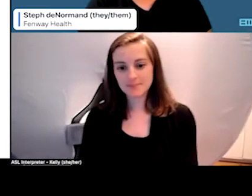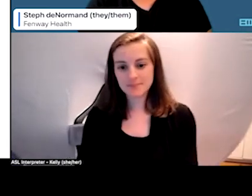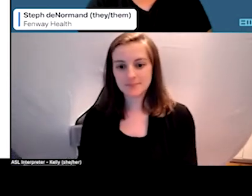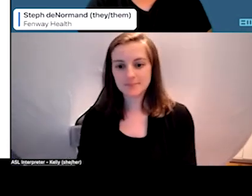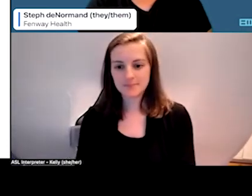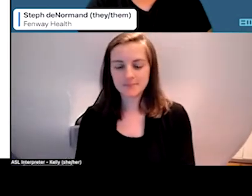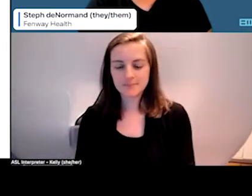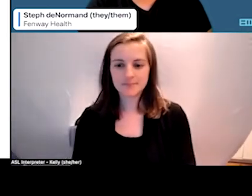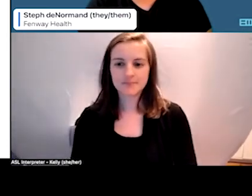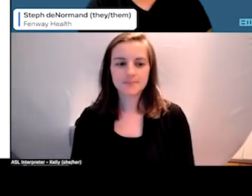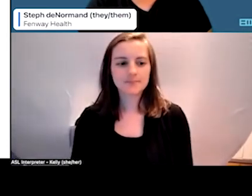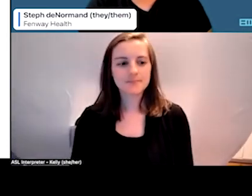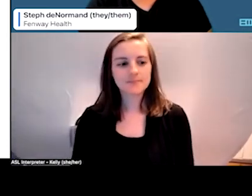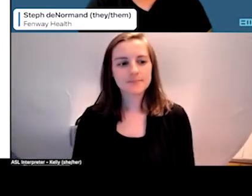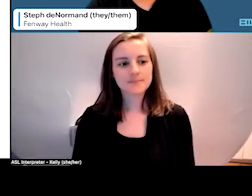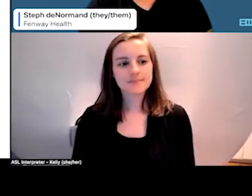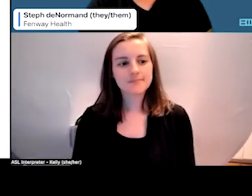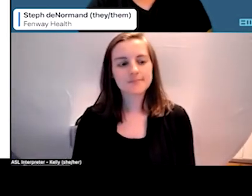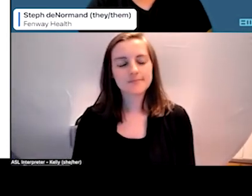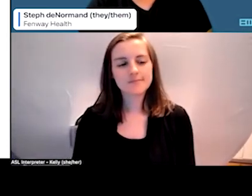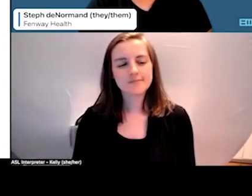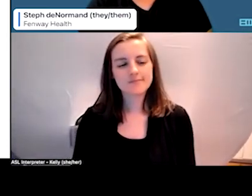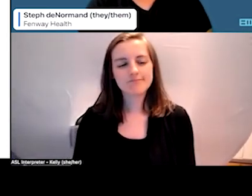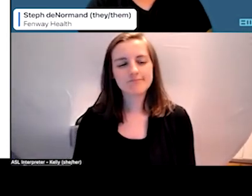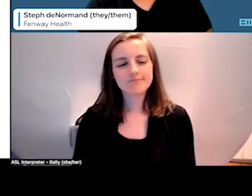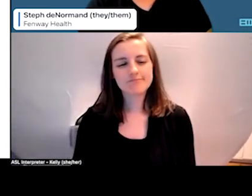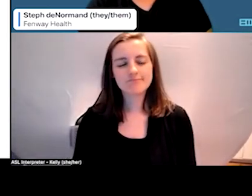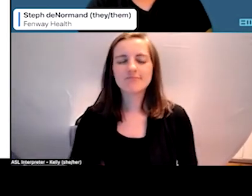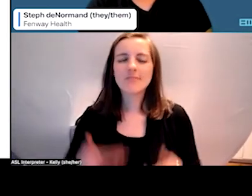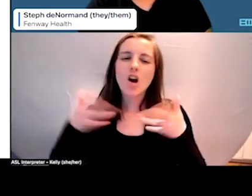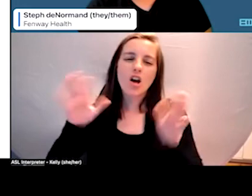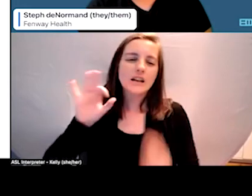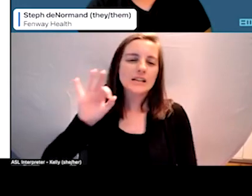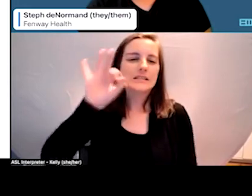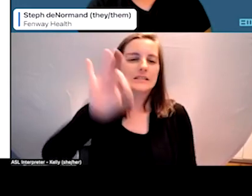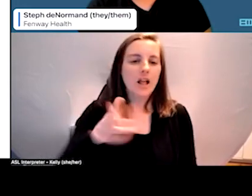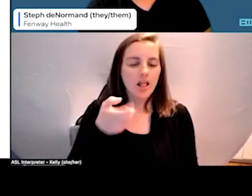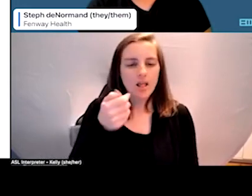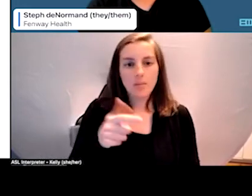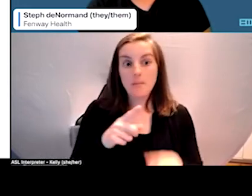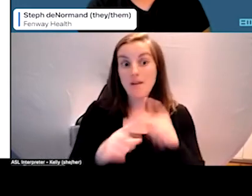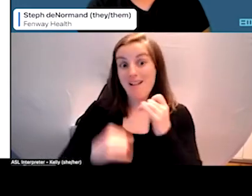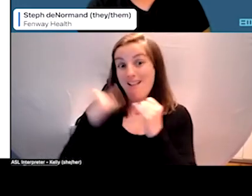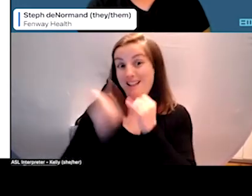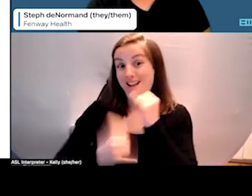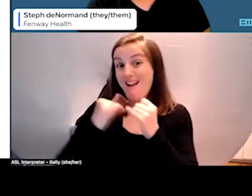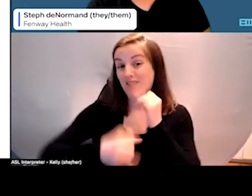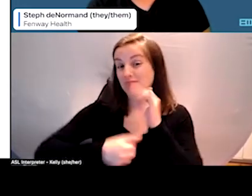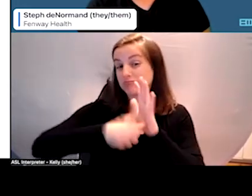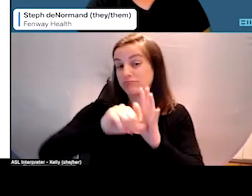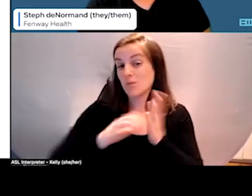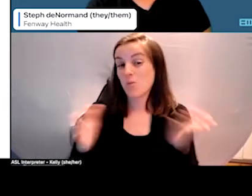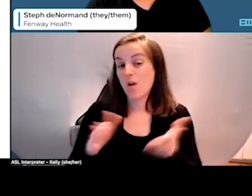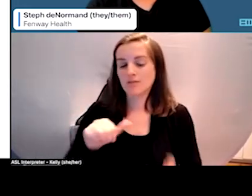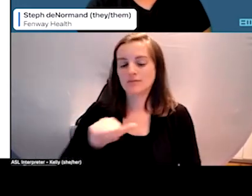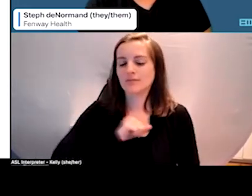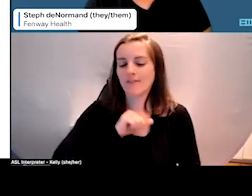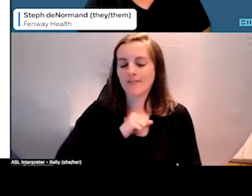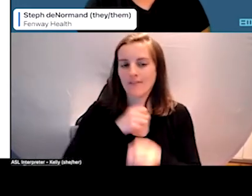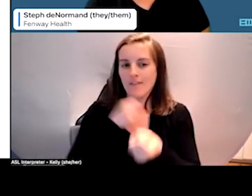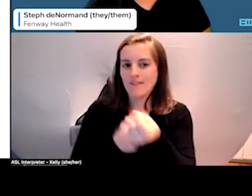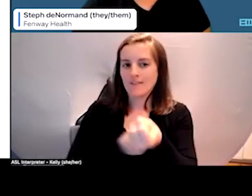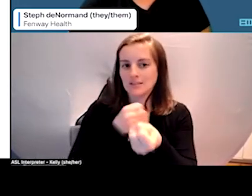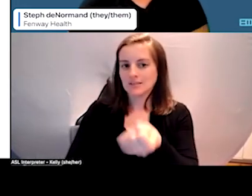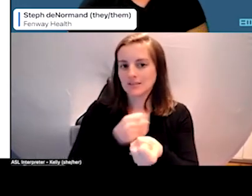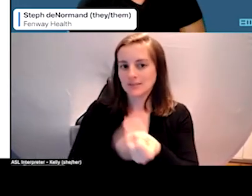And then that last piece, I kind of mentioned it a moment ago, but the last piece that I really want to talk about is self-advocacy. All